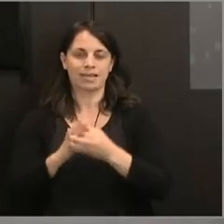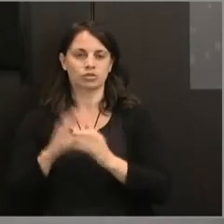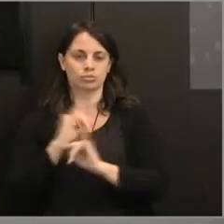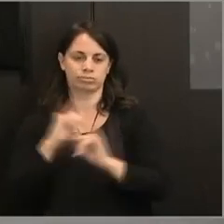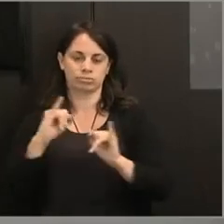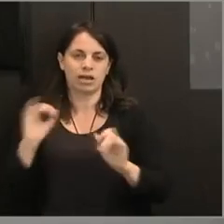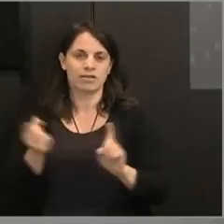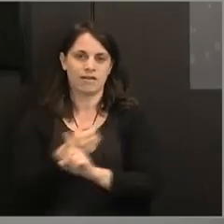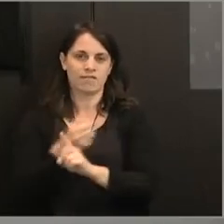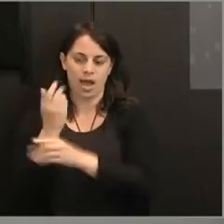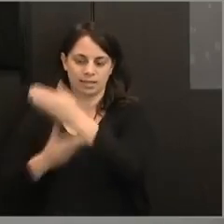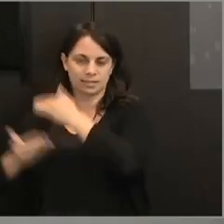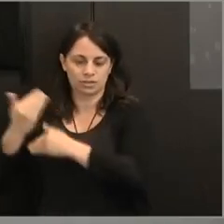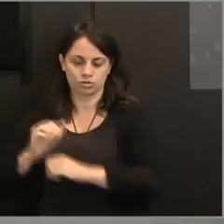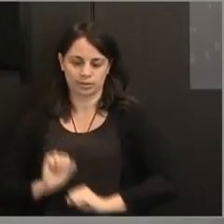country.